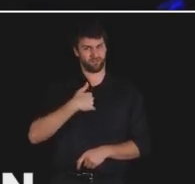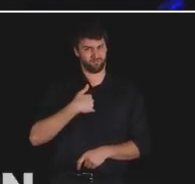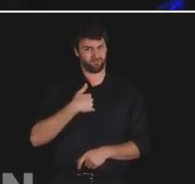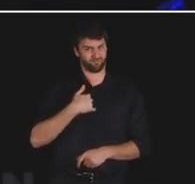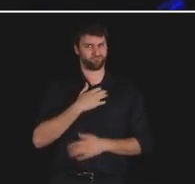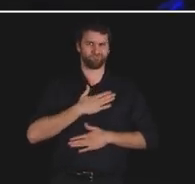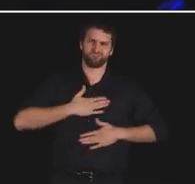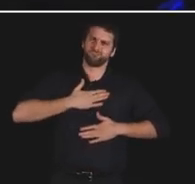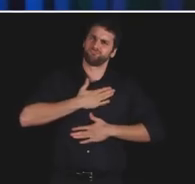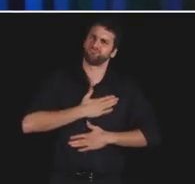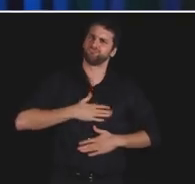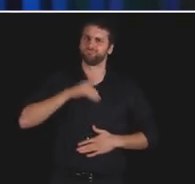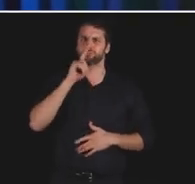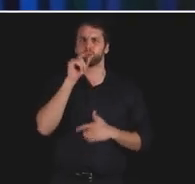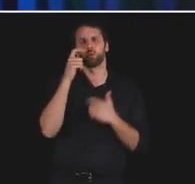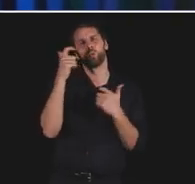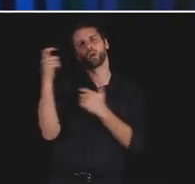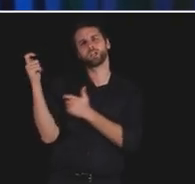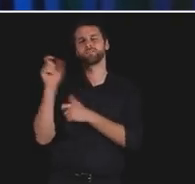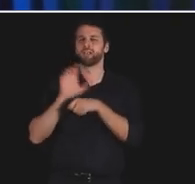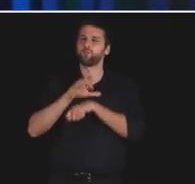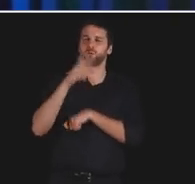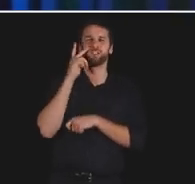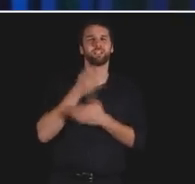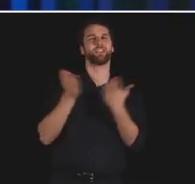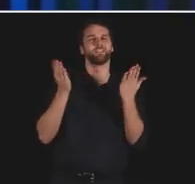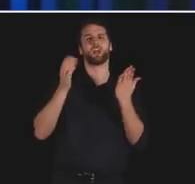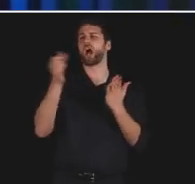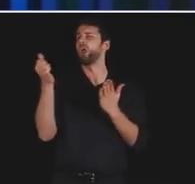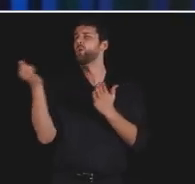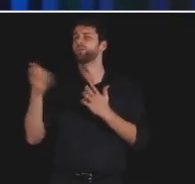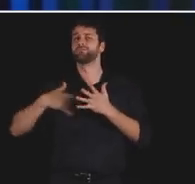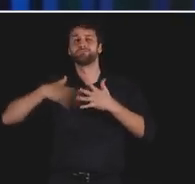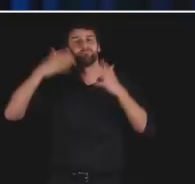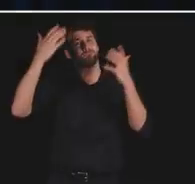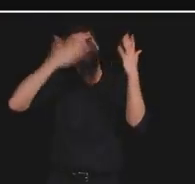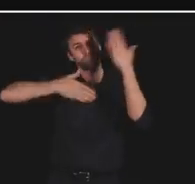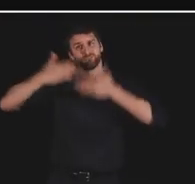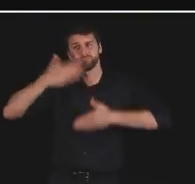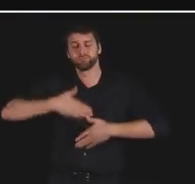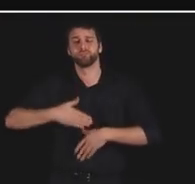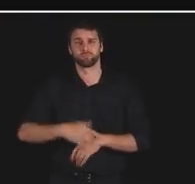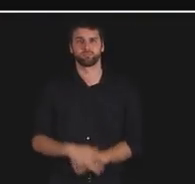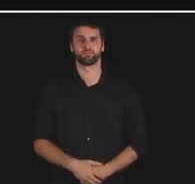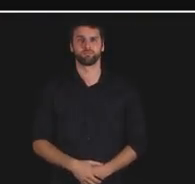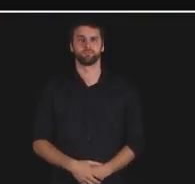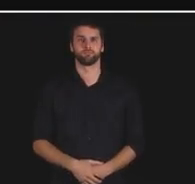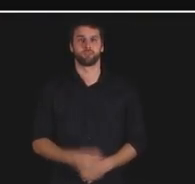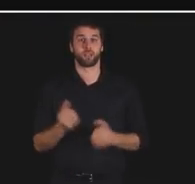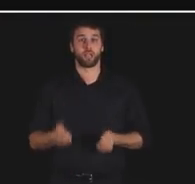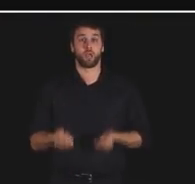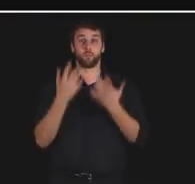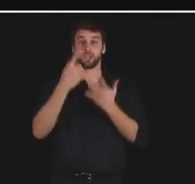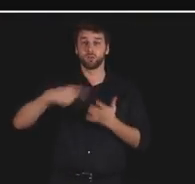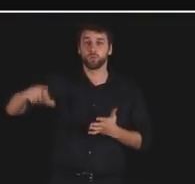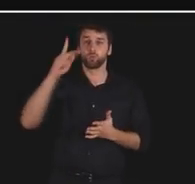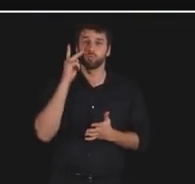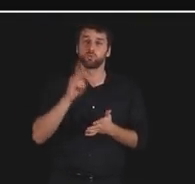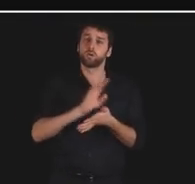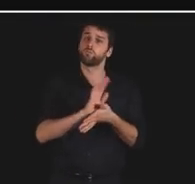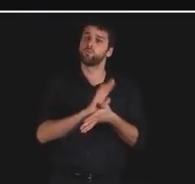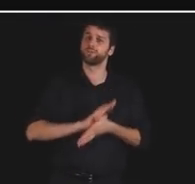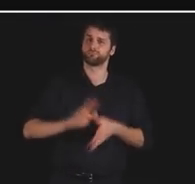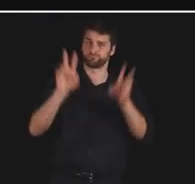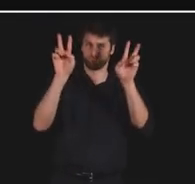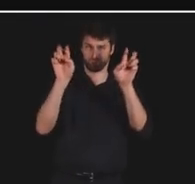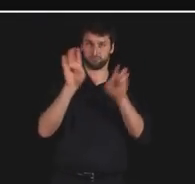things that you might otherwise miss. How many people saw this movie, The Big Year, when it came out? Yeah, a